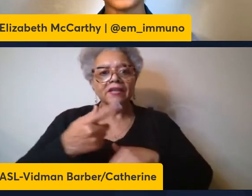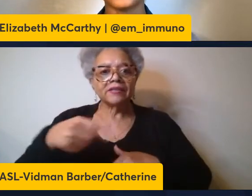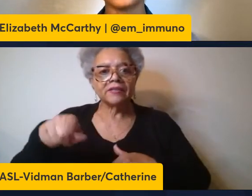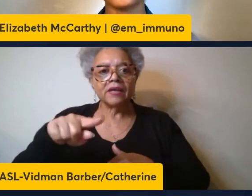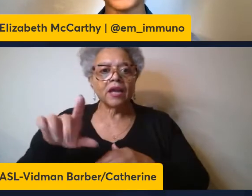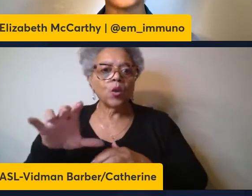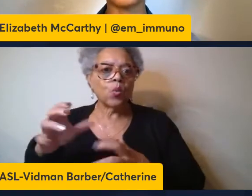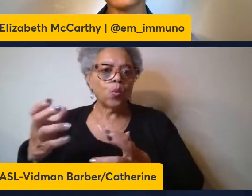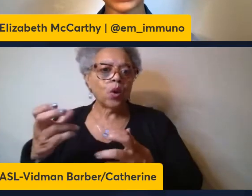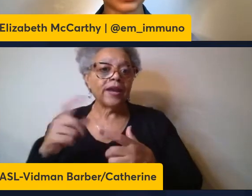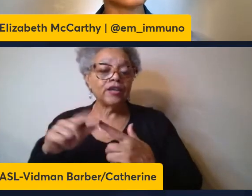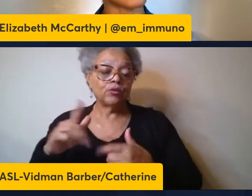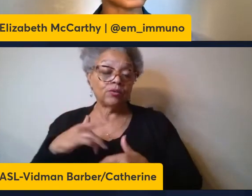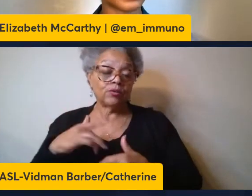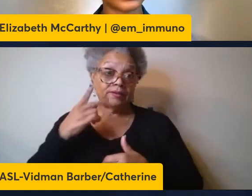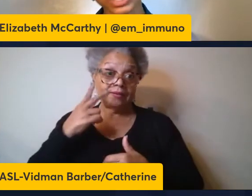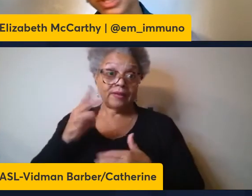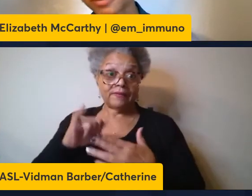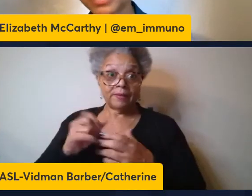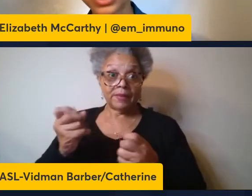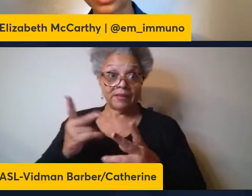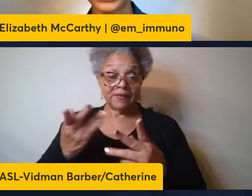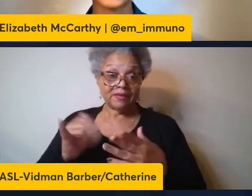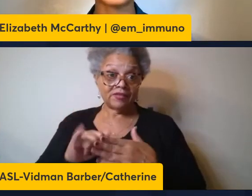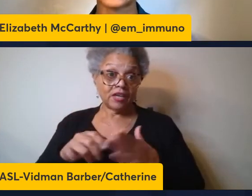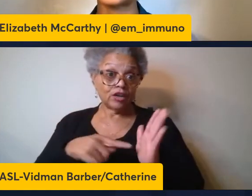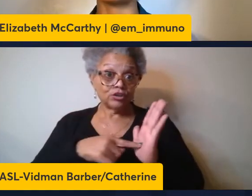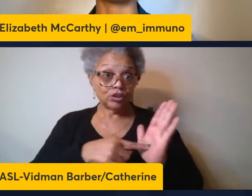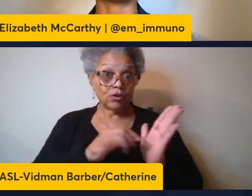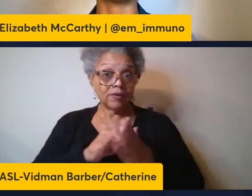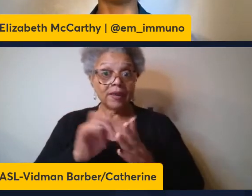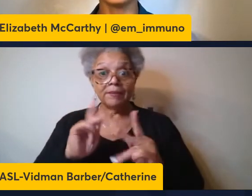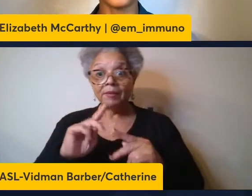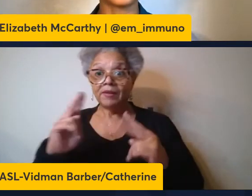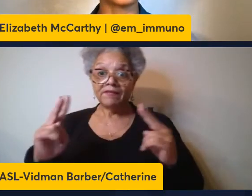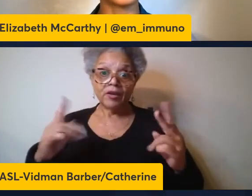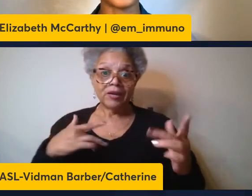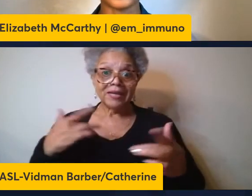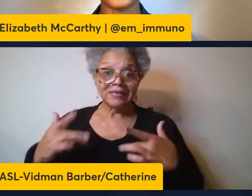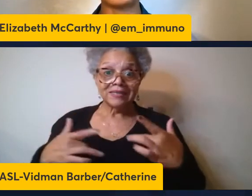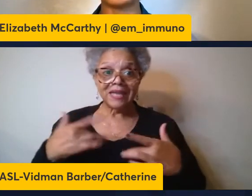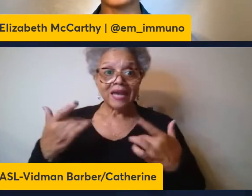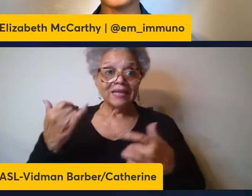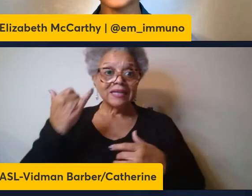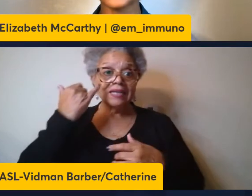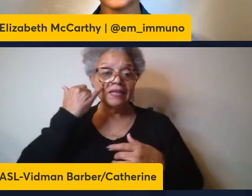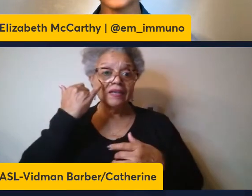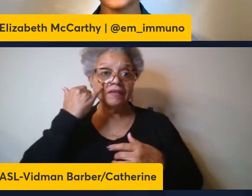of the things reflected we've talked about in terms of people who are really excited if you are